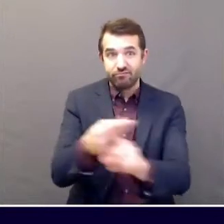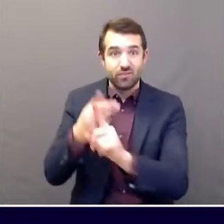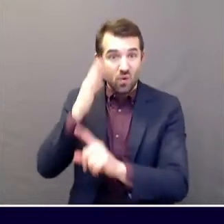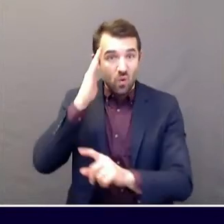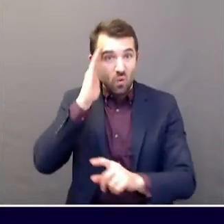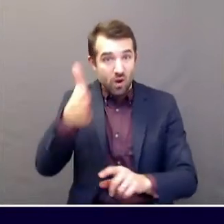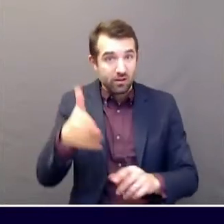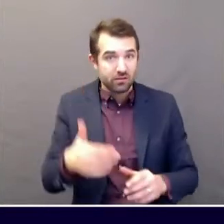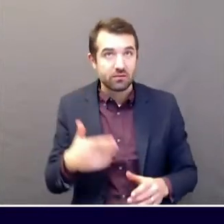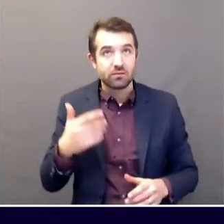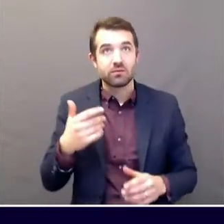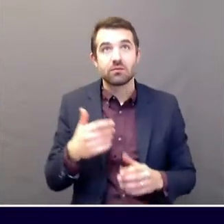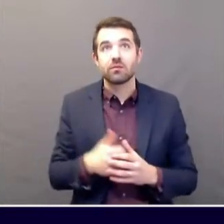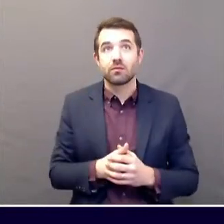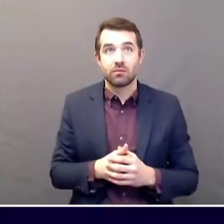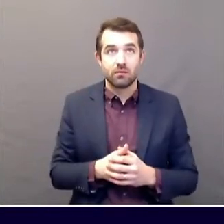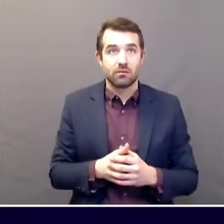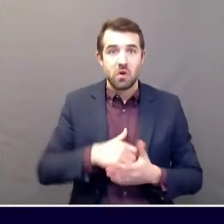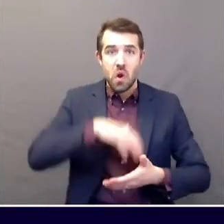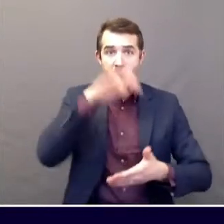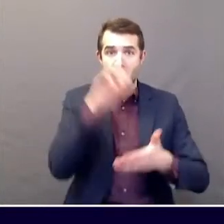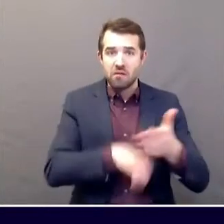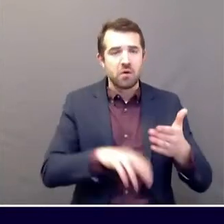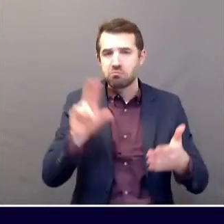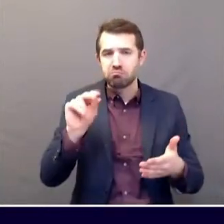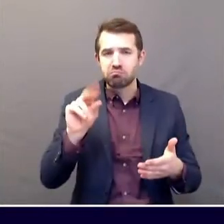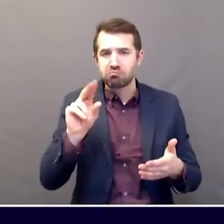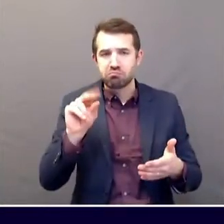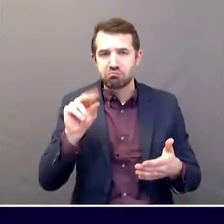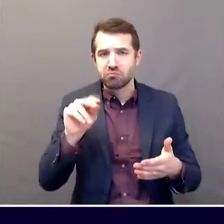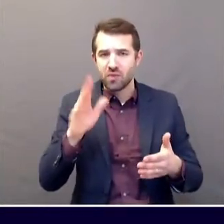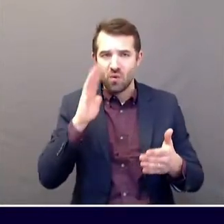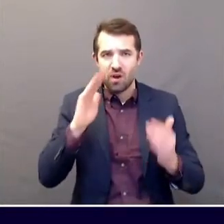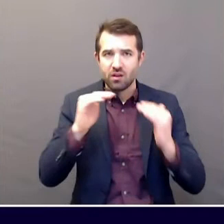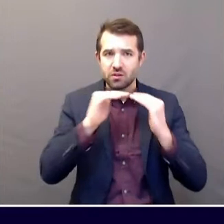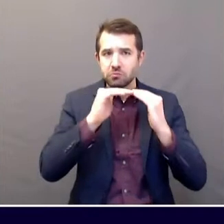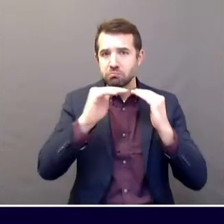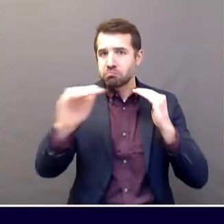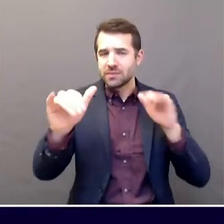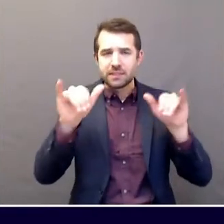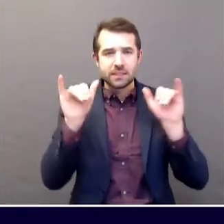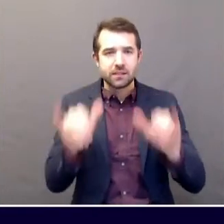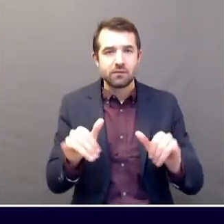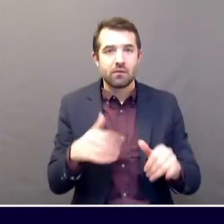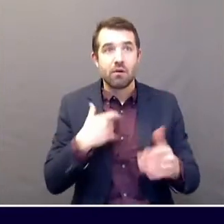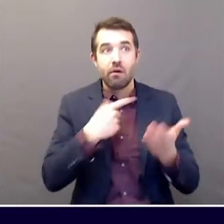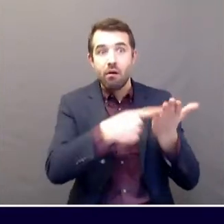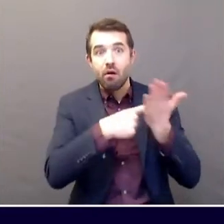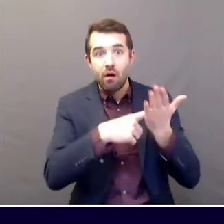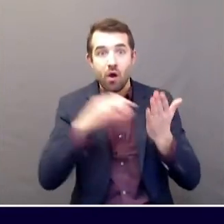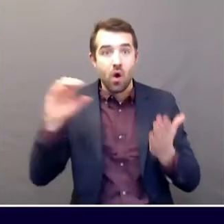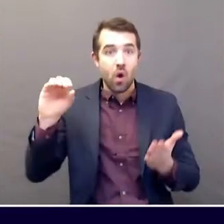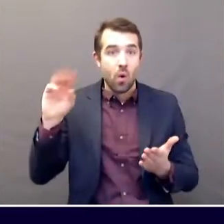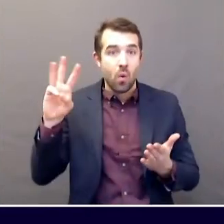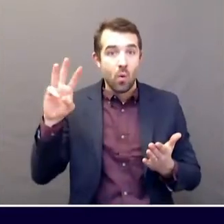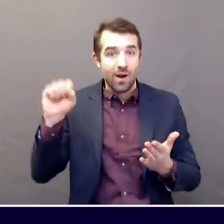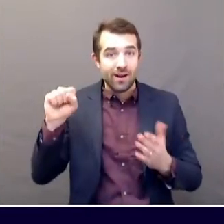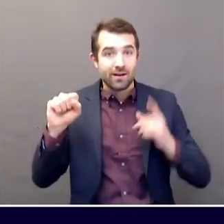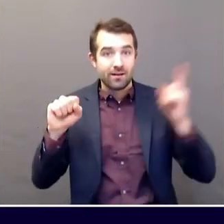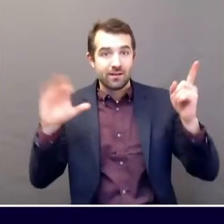in the state and utilized because of the questions around them. Again, that's under discussion right now, and when we have a final answer, we'll let you